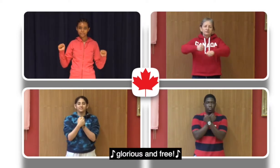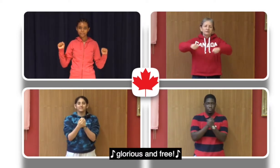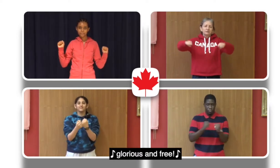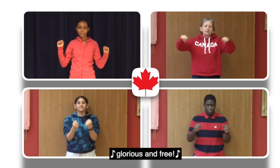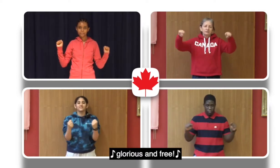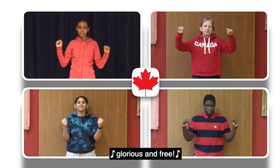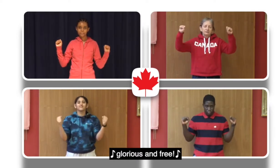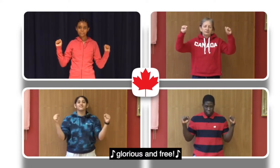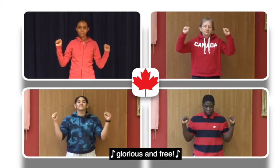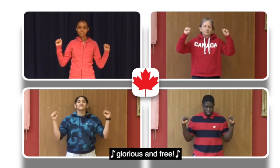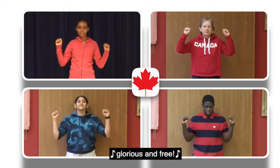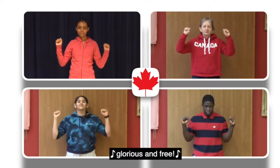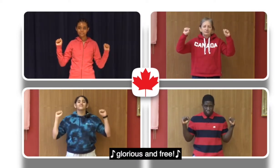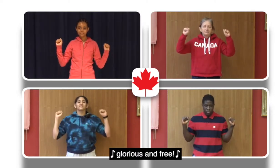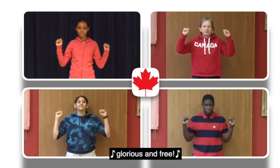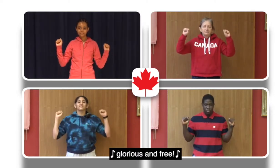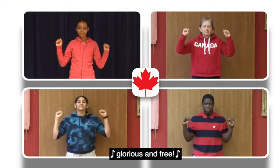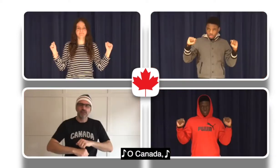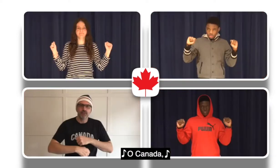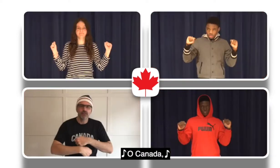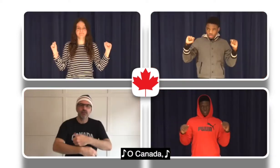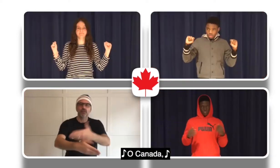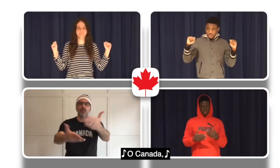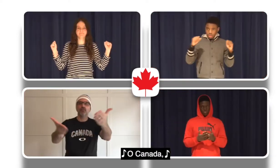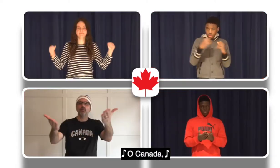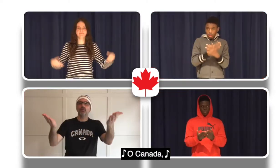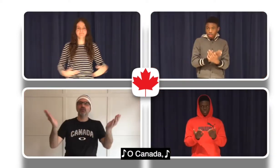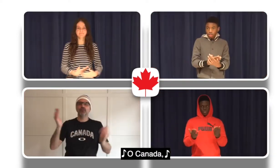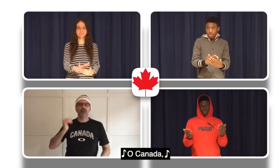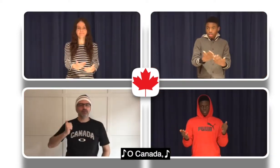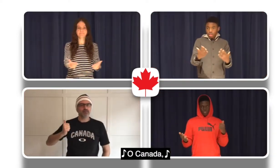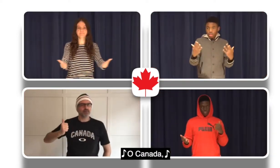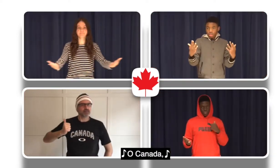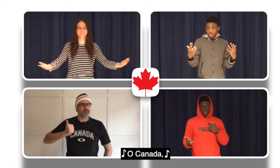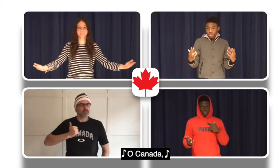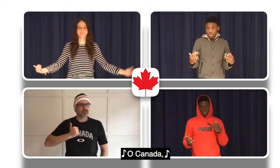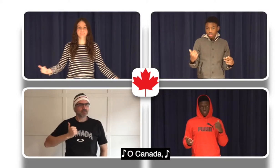glorious and free. O